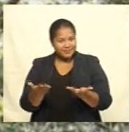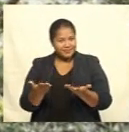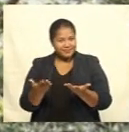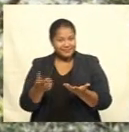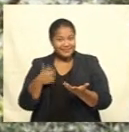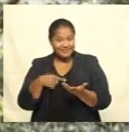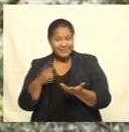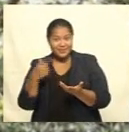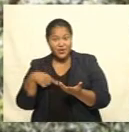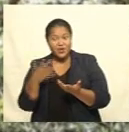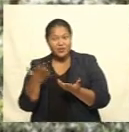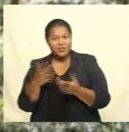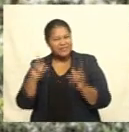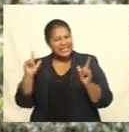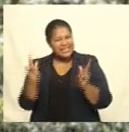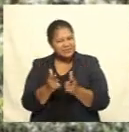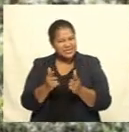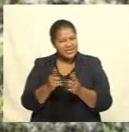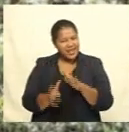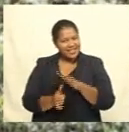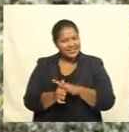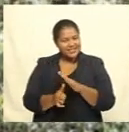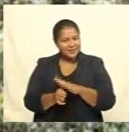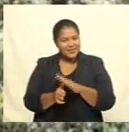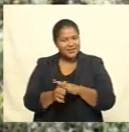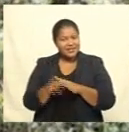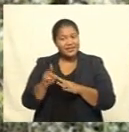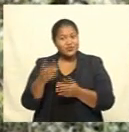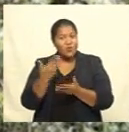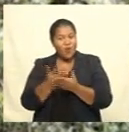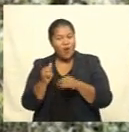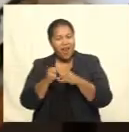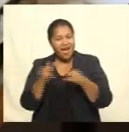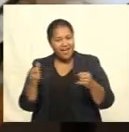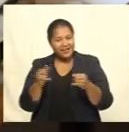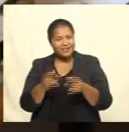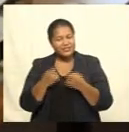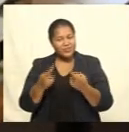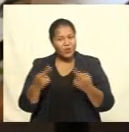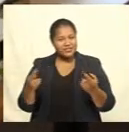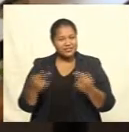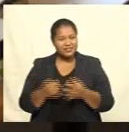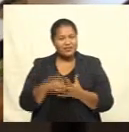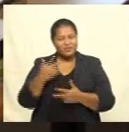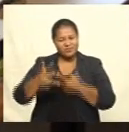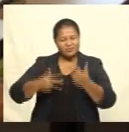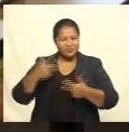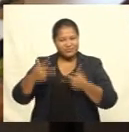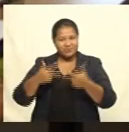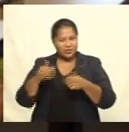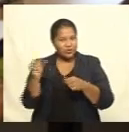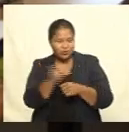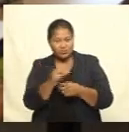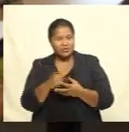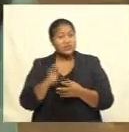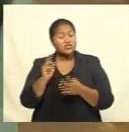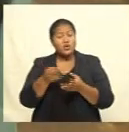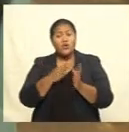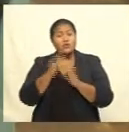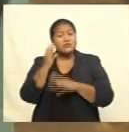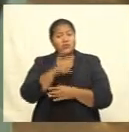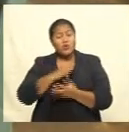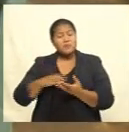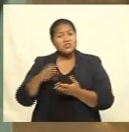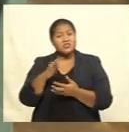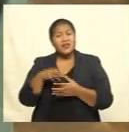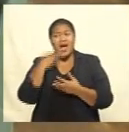because of limited accessibility to online resources. The Commission is recommending higher education institutions